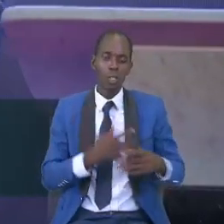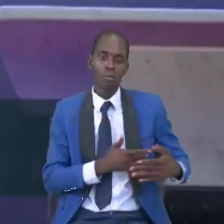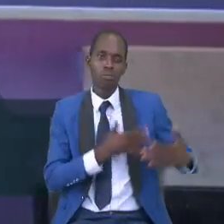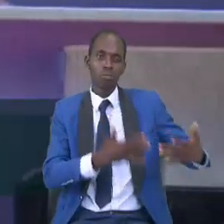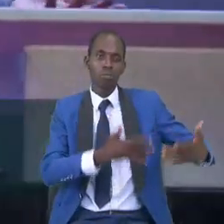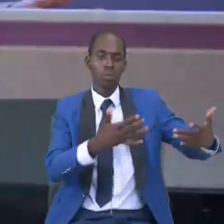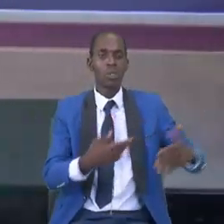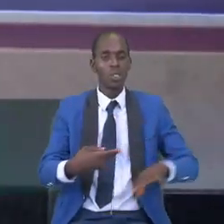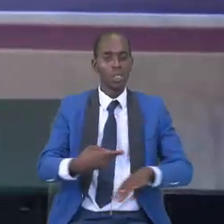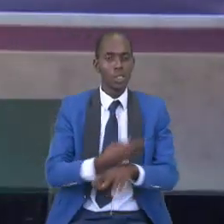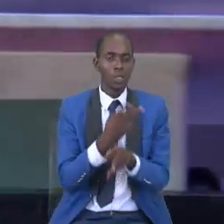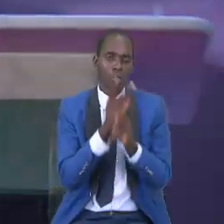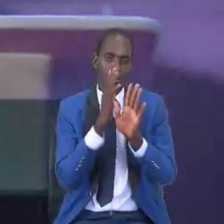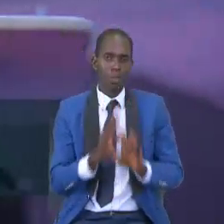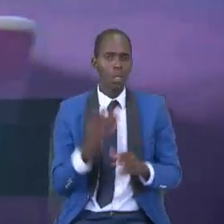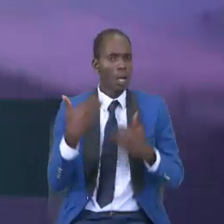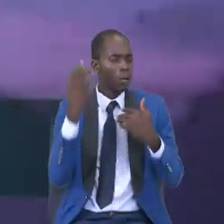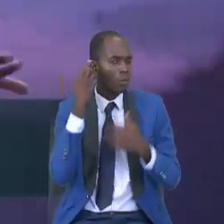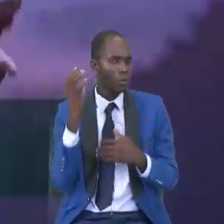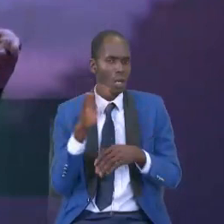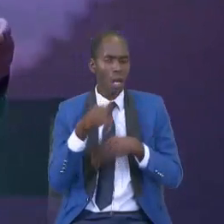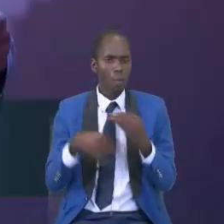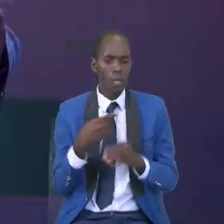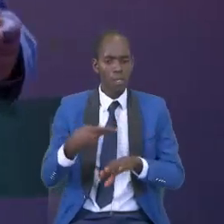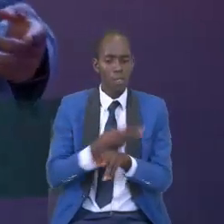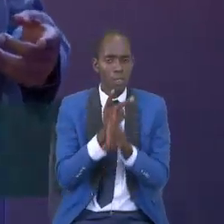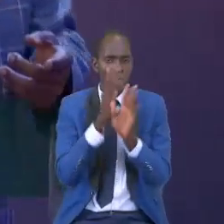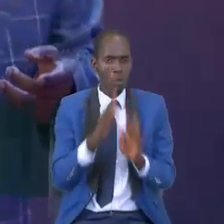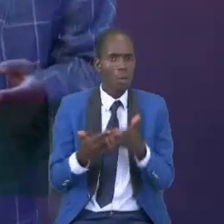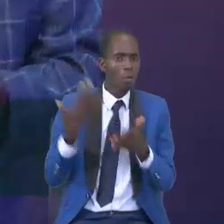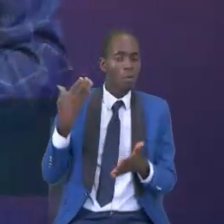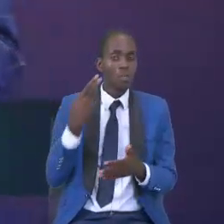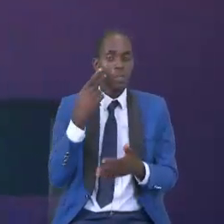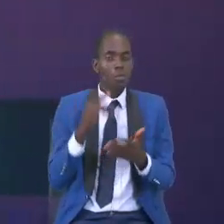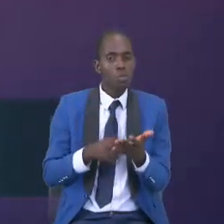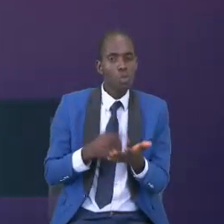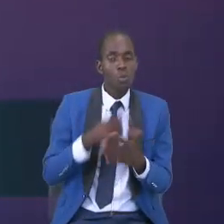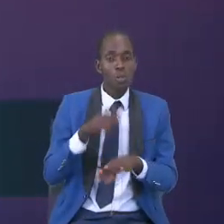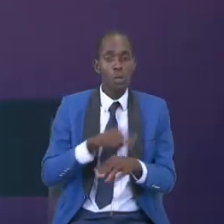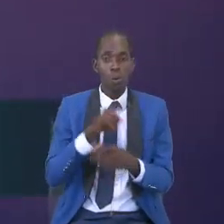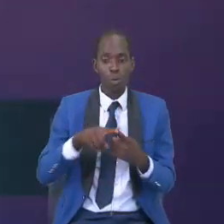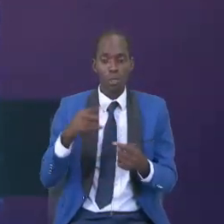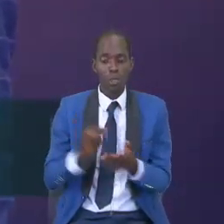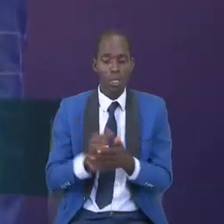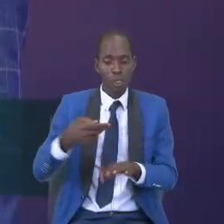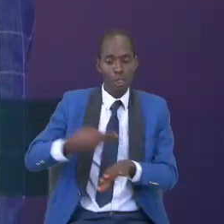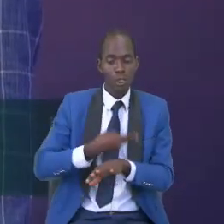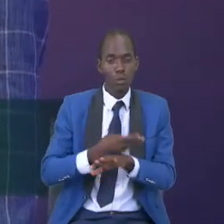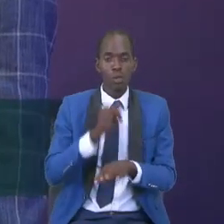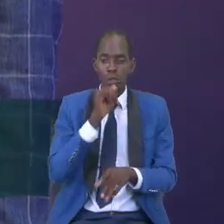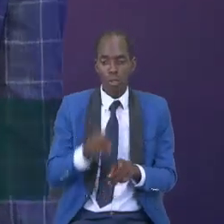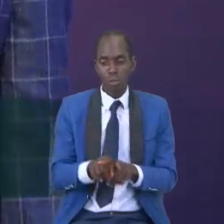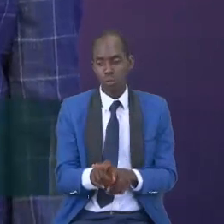you've heard or learned about shepherds before, sometimes when a sheep is going astray, they send the